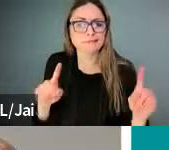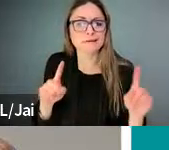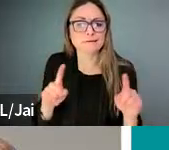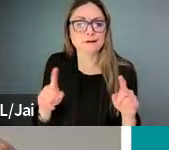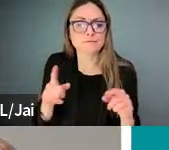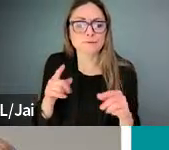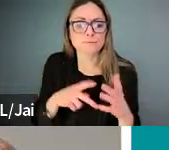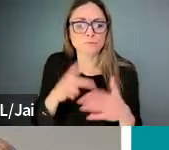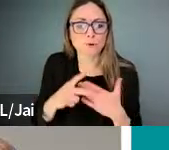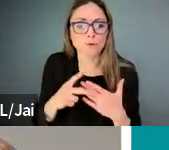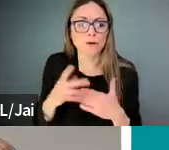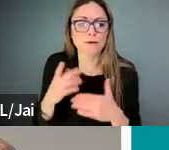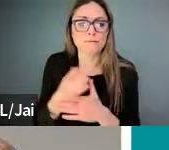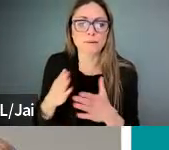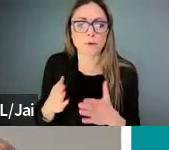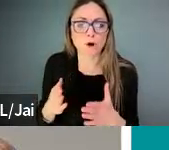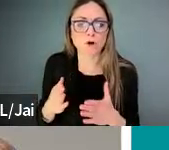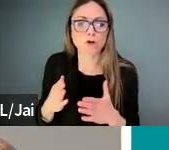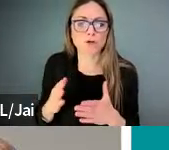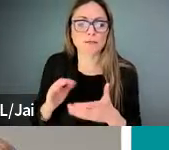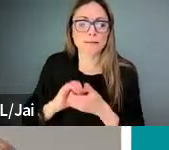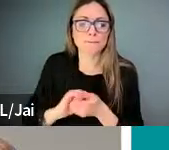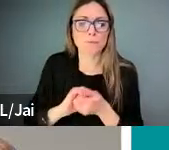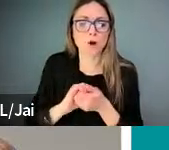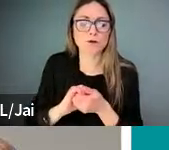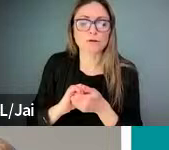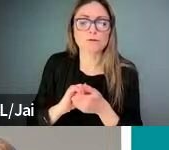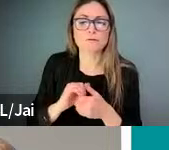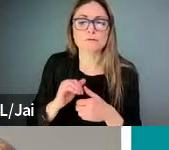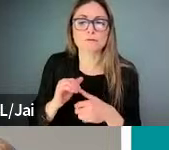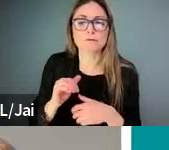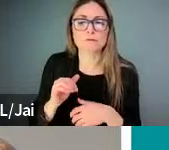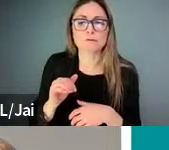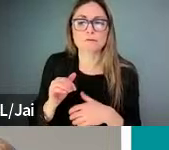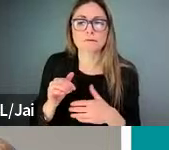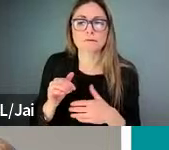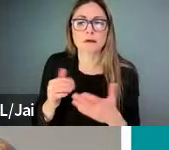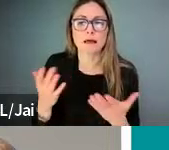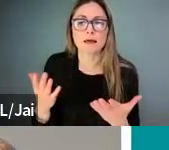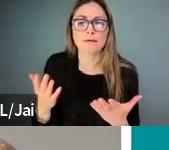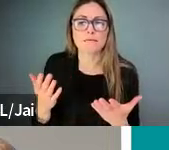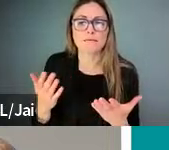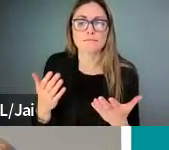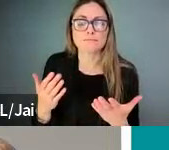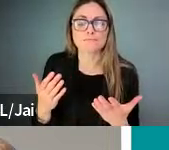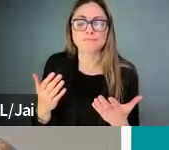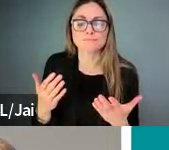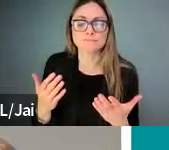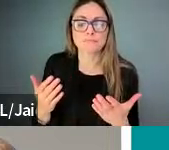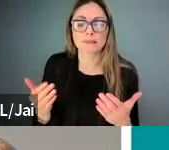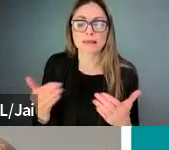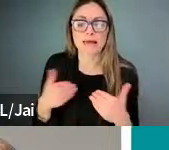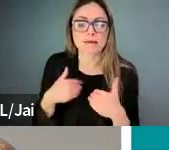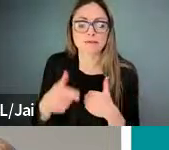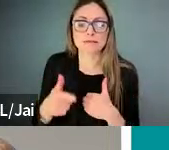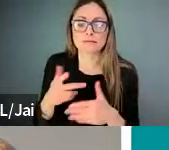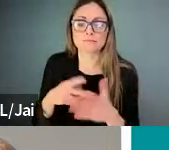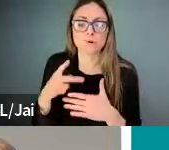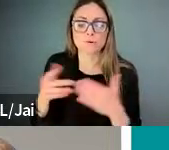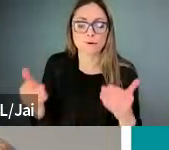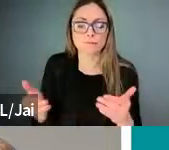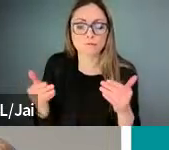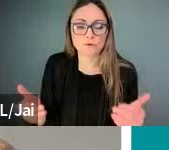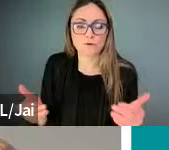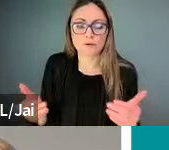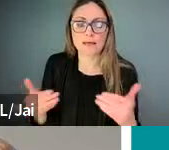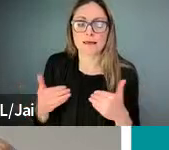partners in finding a common understanding of how to move this program forward. And the work of this group is a key part